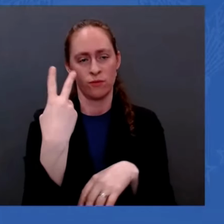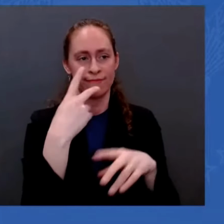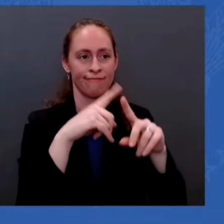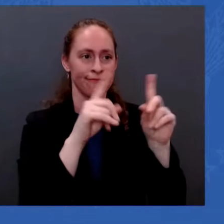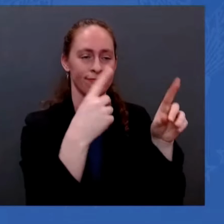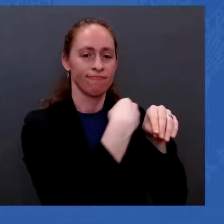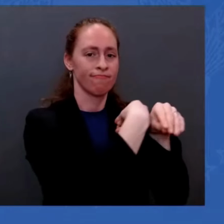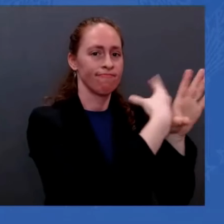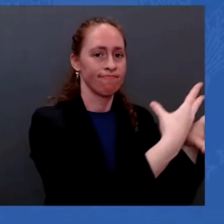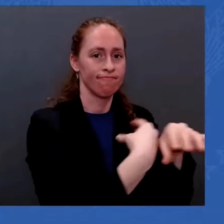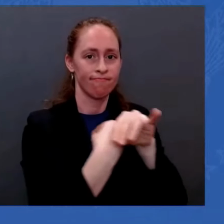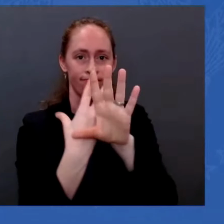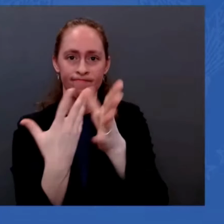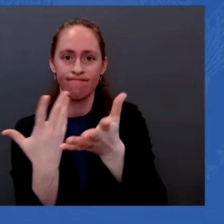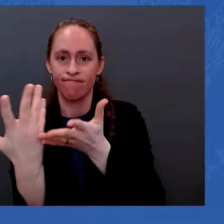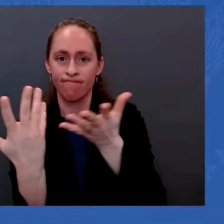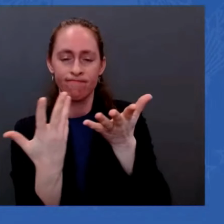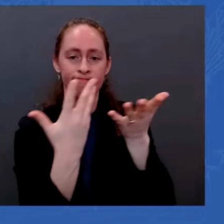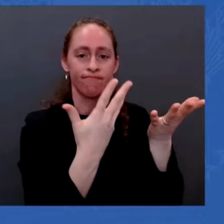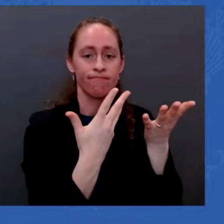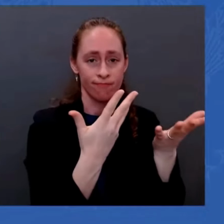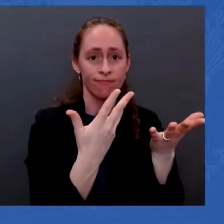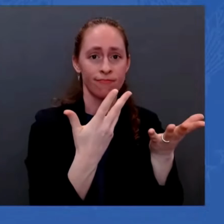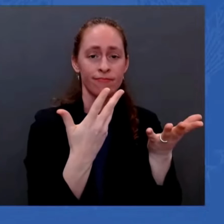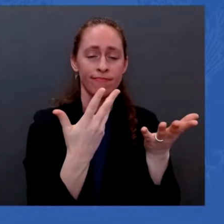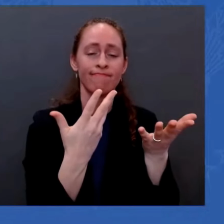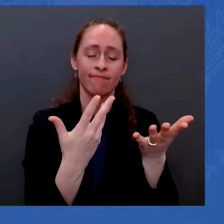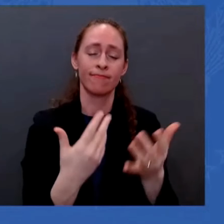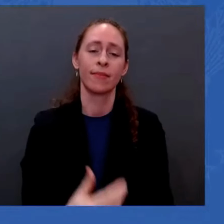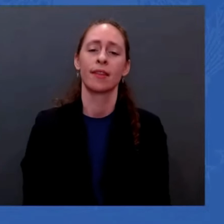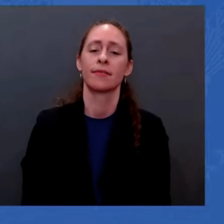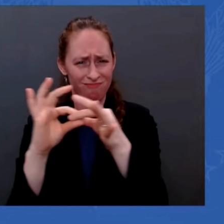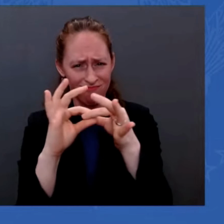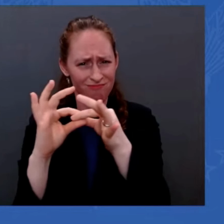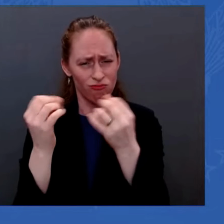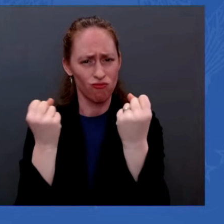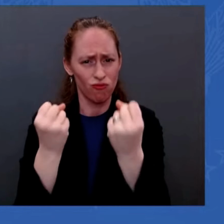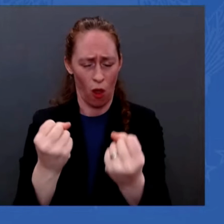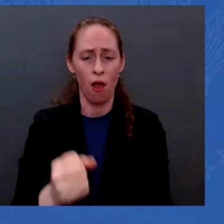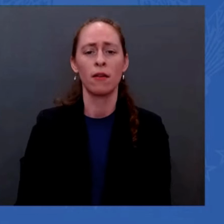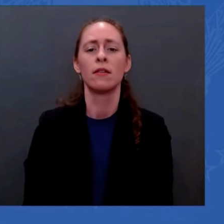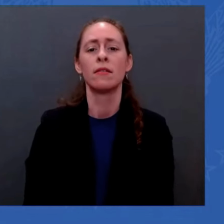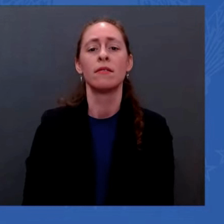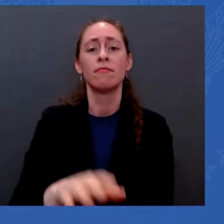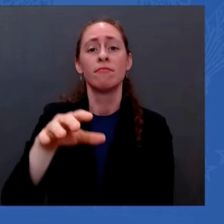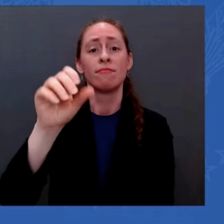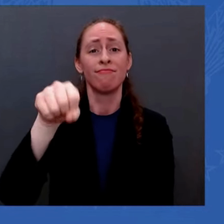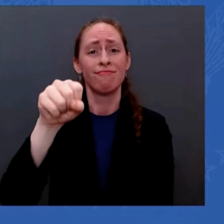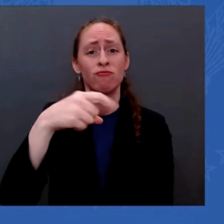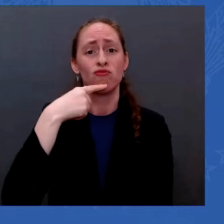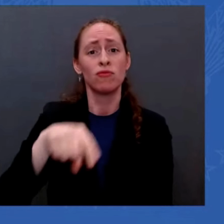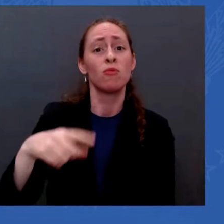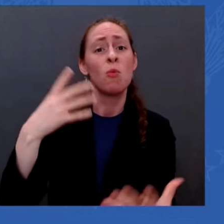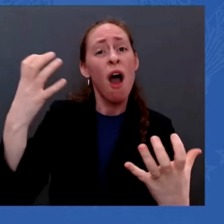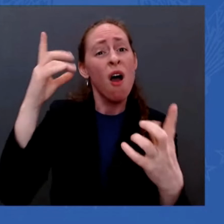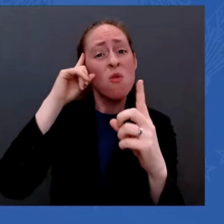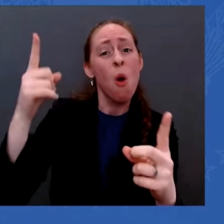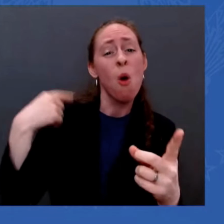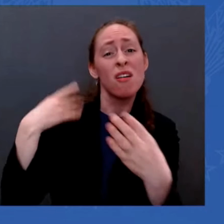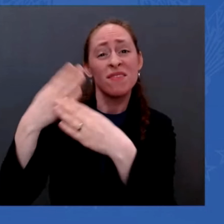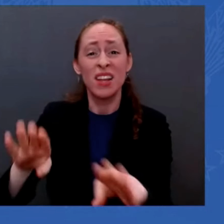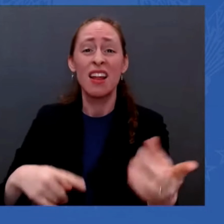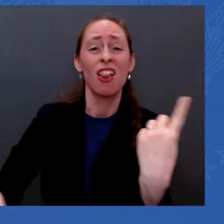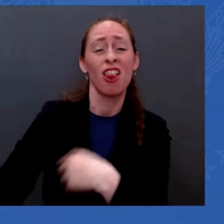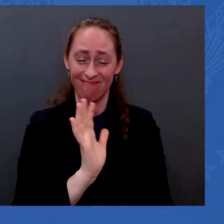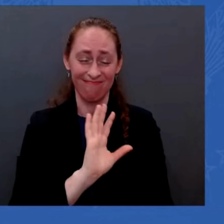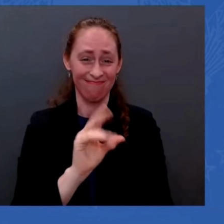months now. Two vital calls that the overwhelming message of